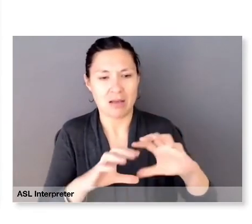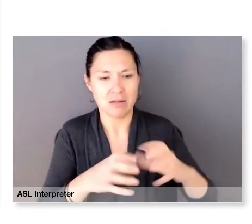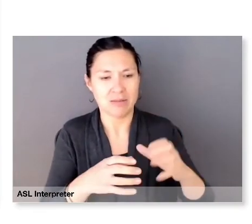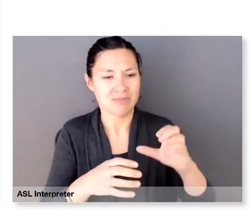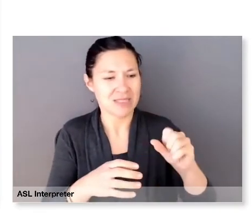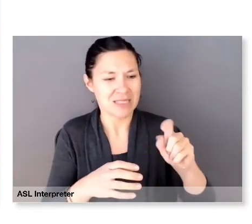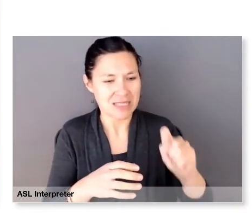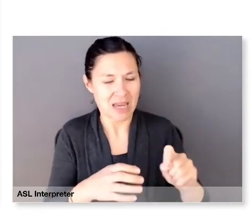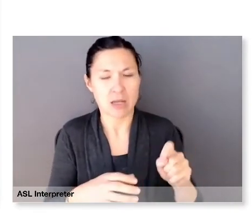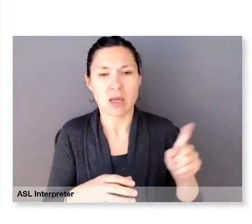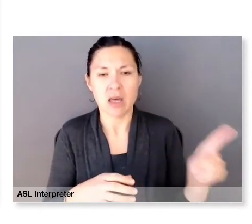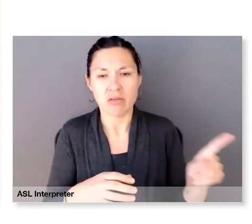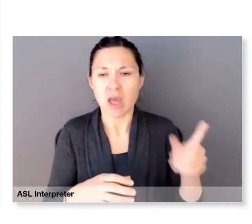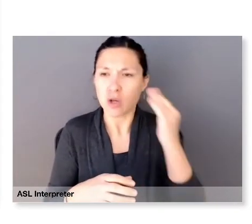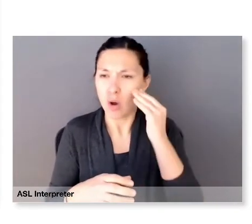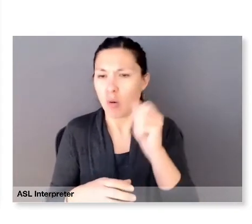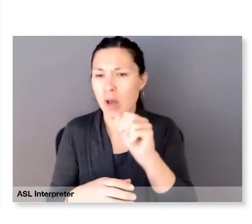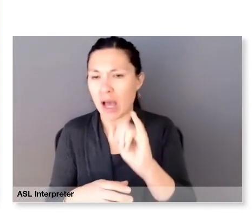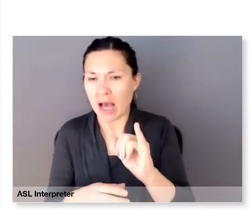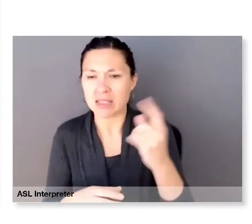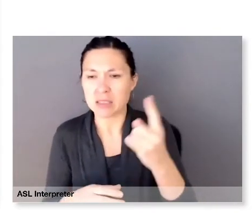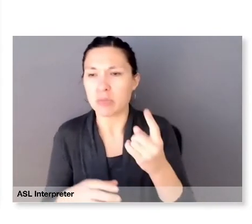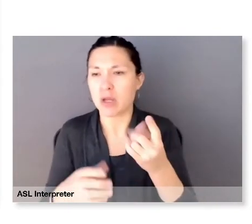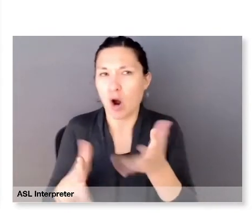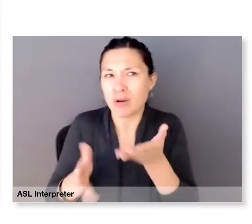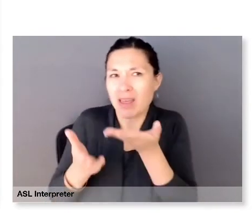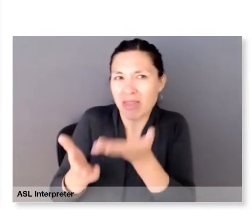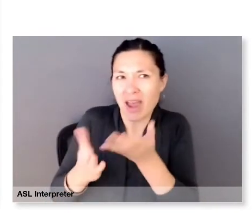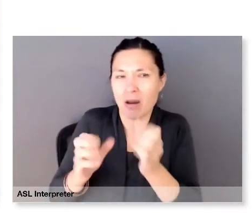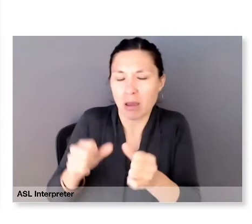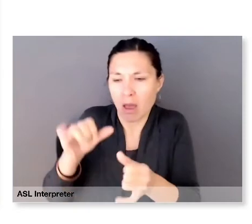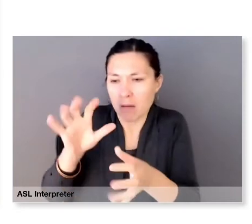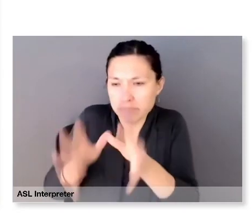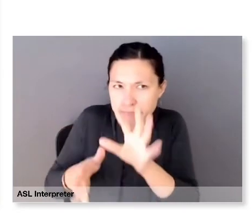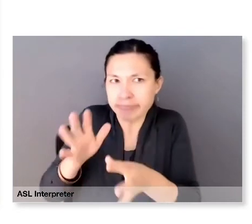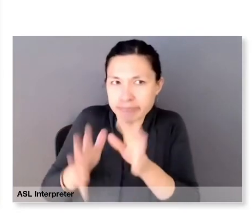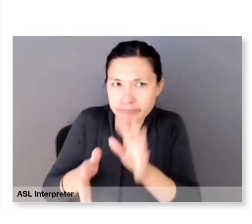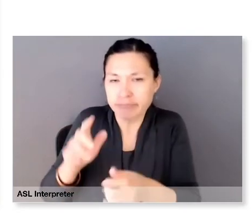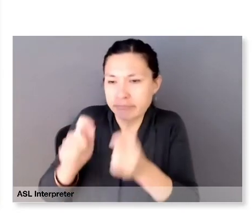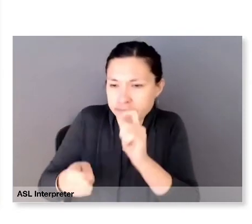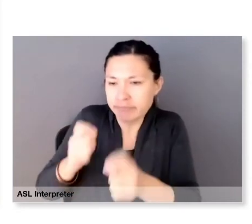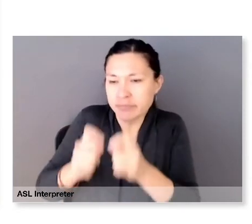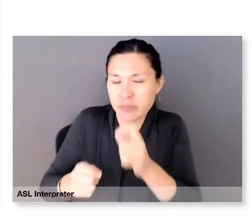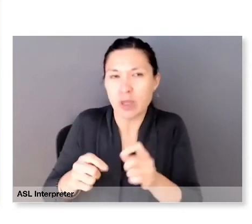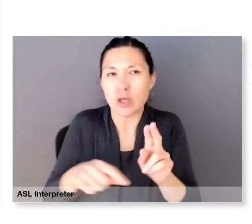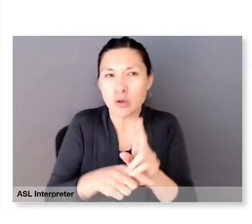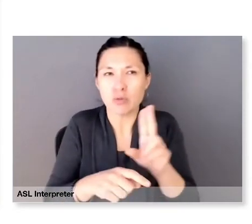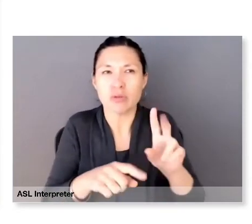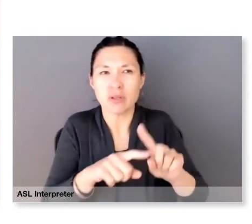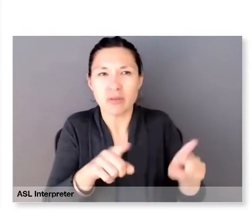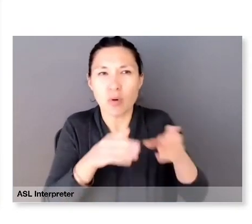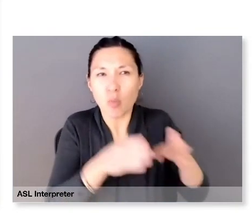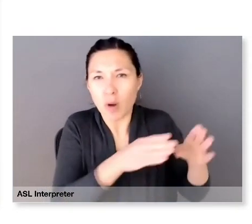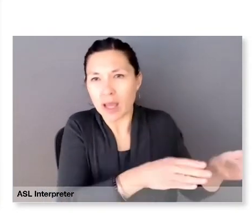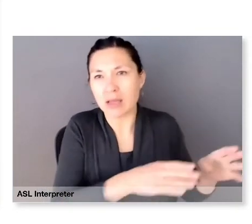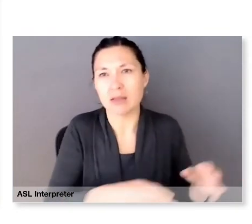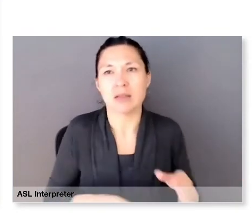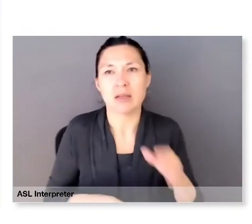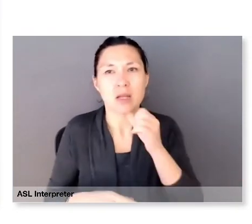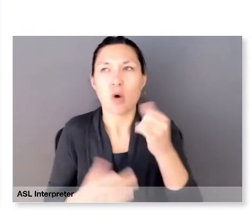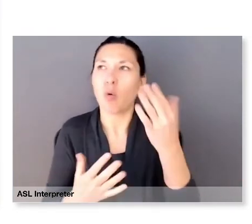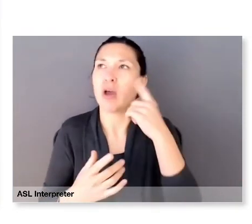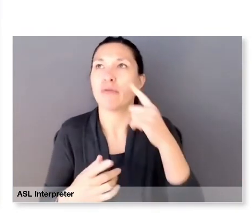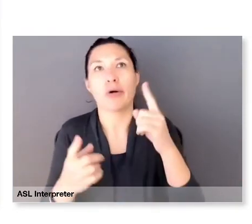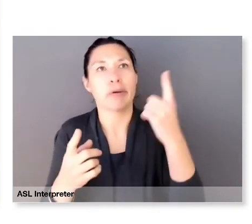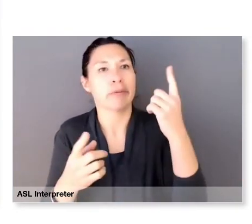and prototype and repurpose them, and don't wait for sort of big, large corporates to